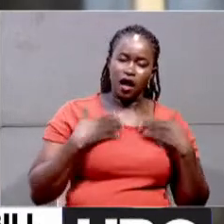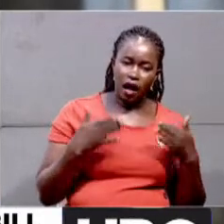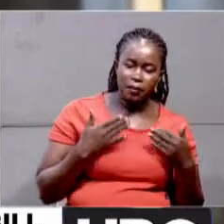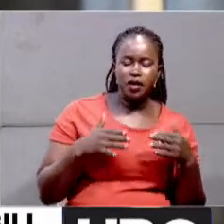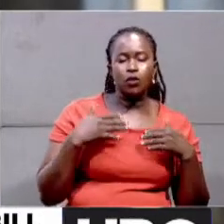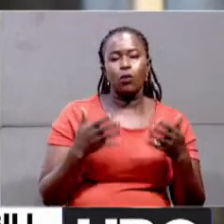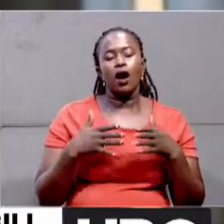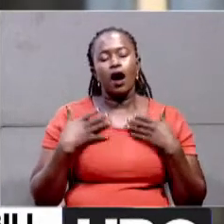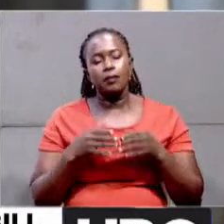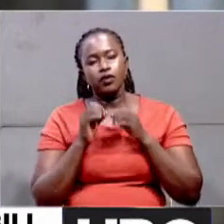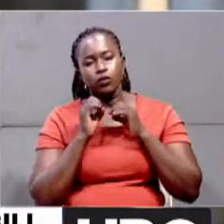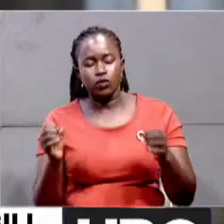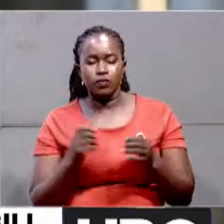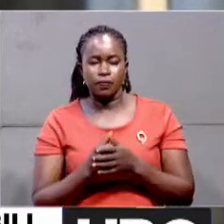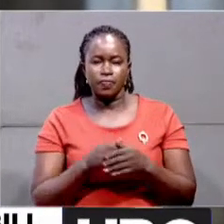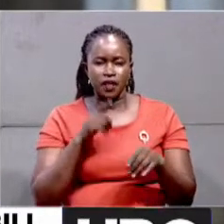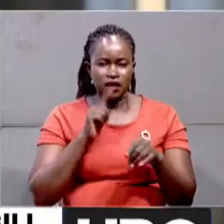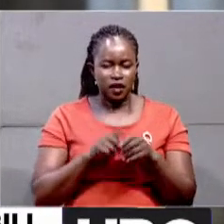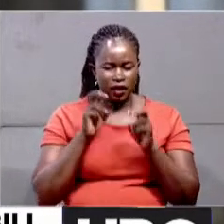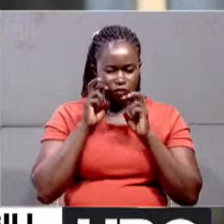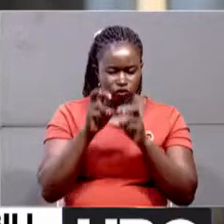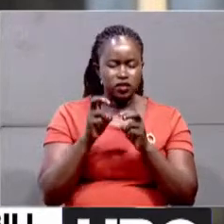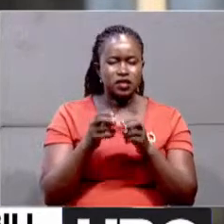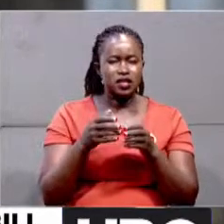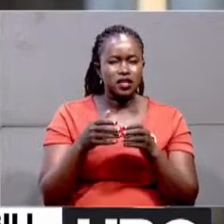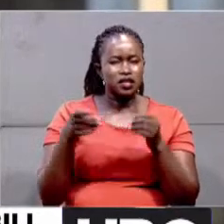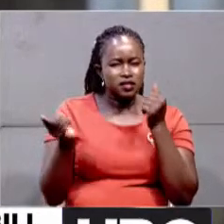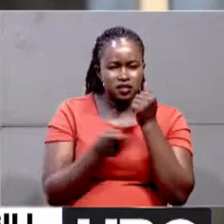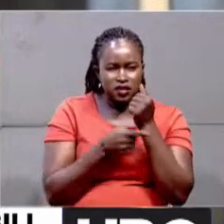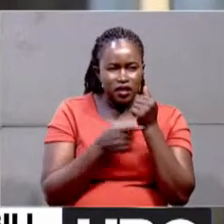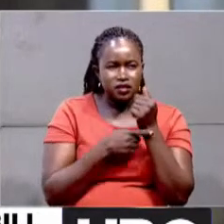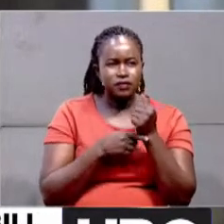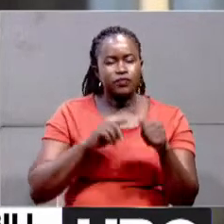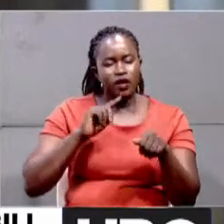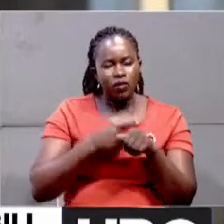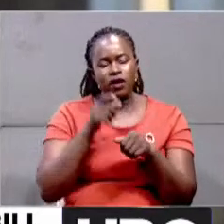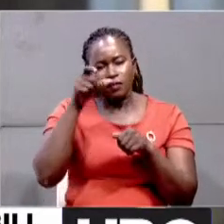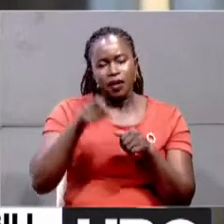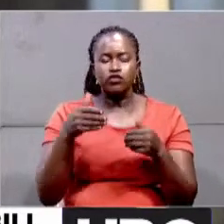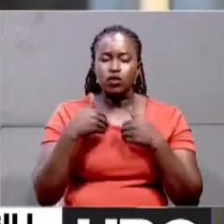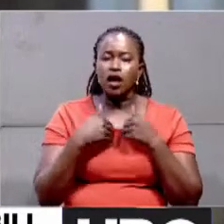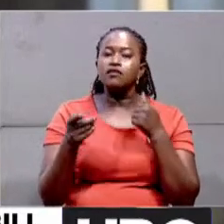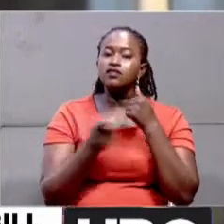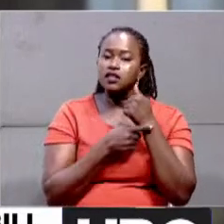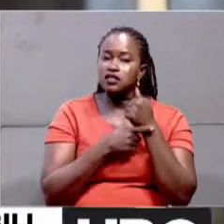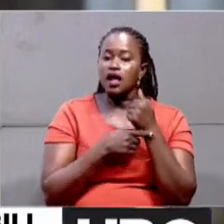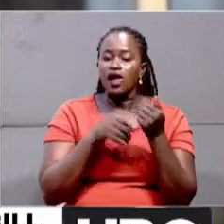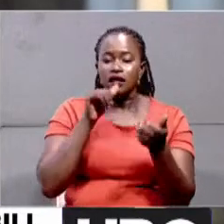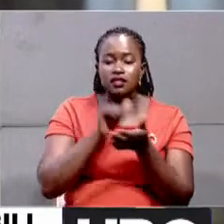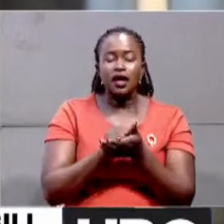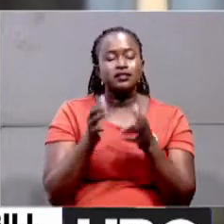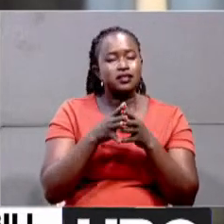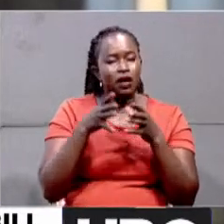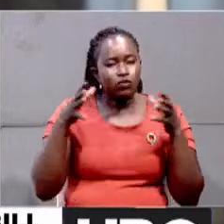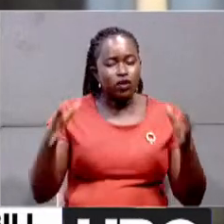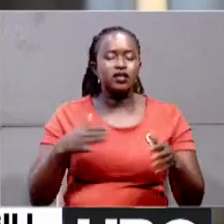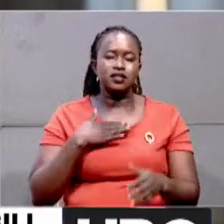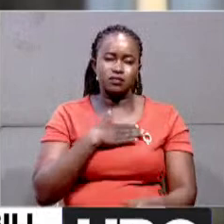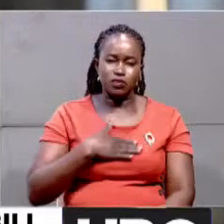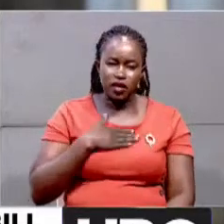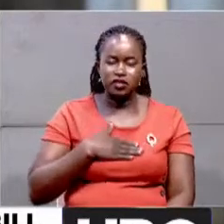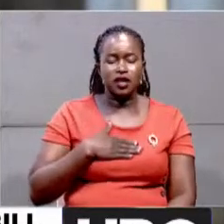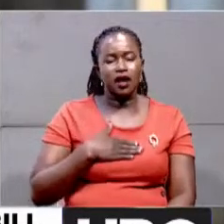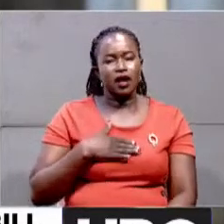happy. And when you look at sexual intercourse, when you are having sexual intercourse, that's the greatest pleasure you can ever have